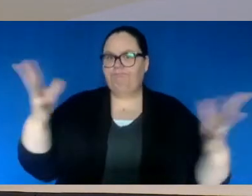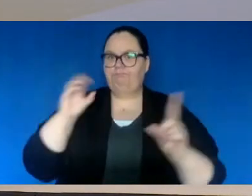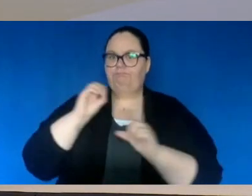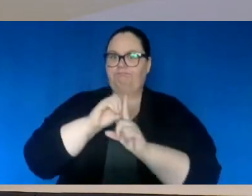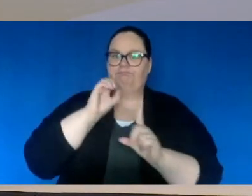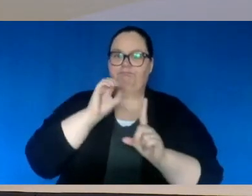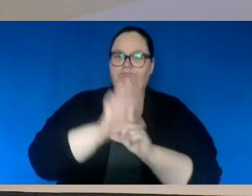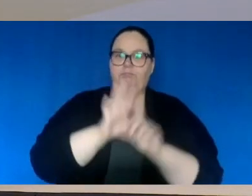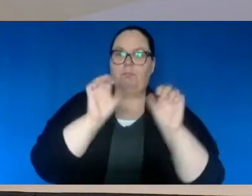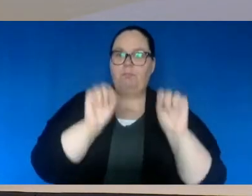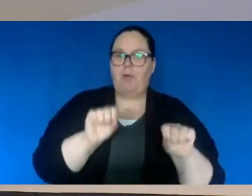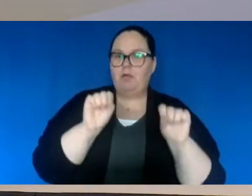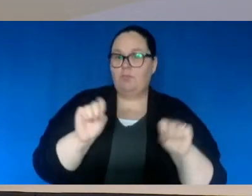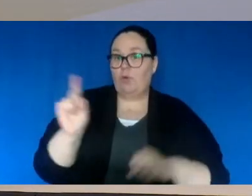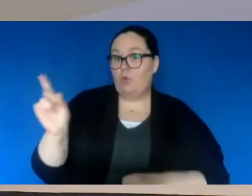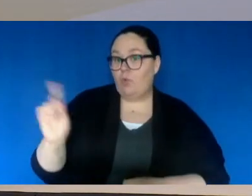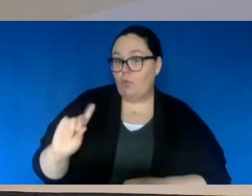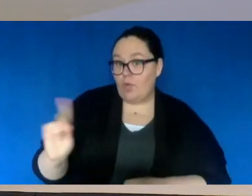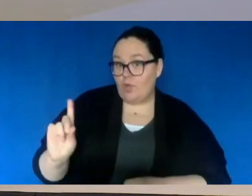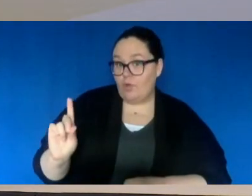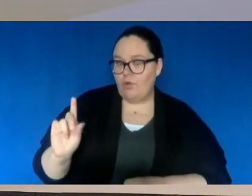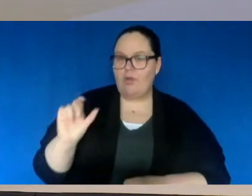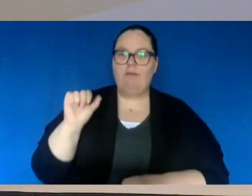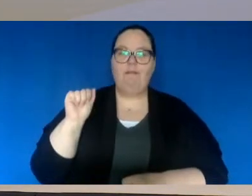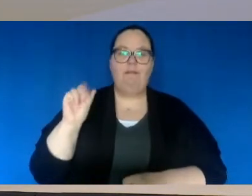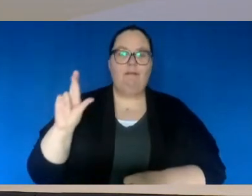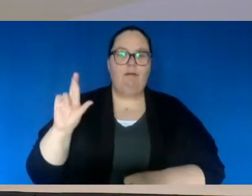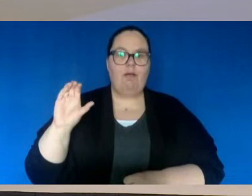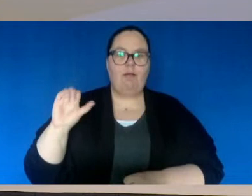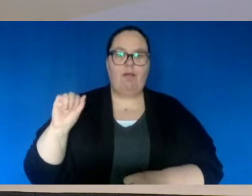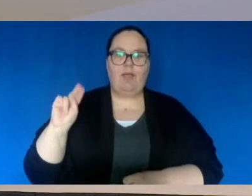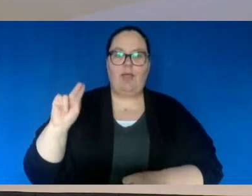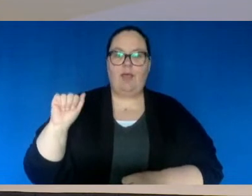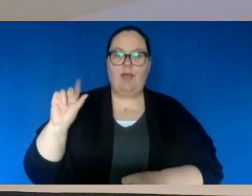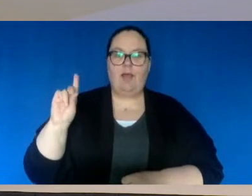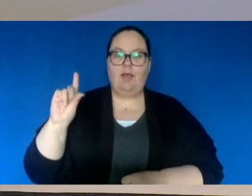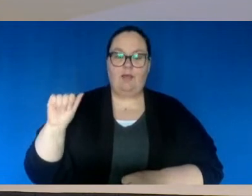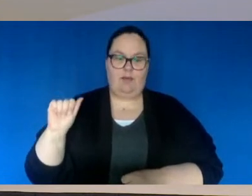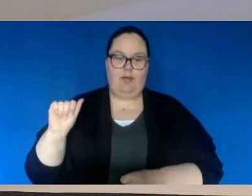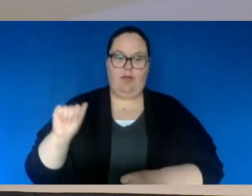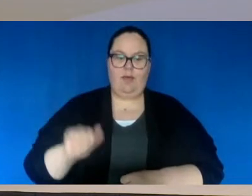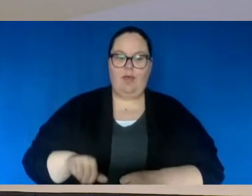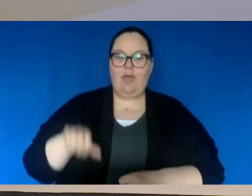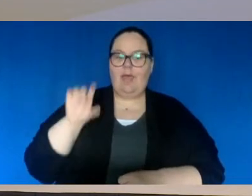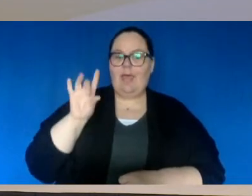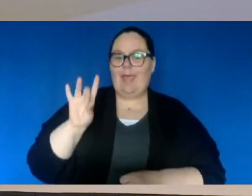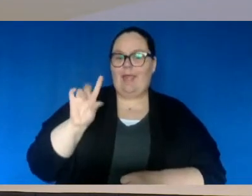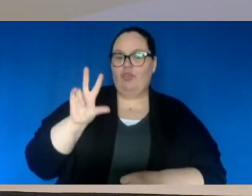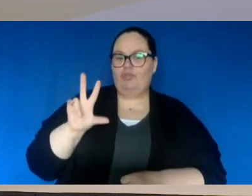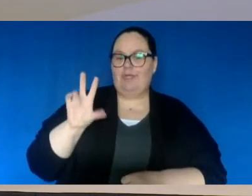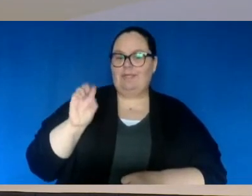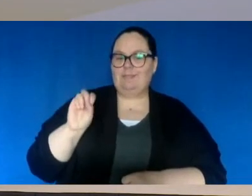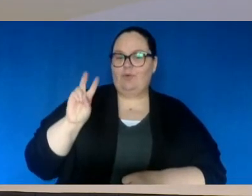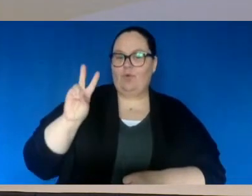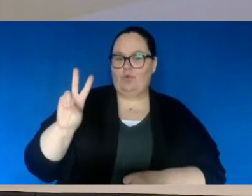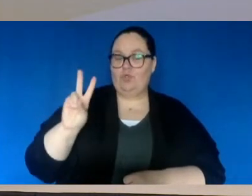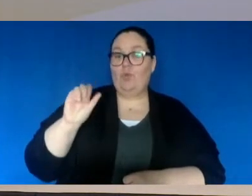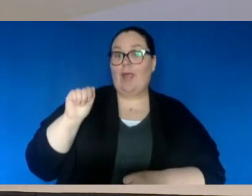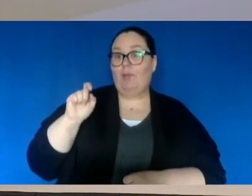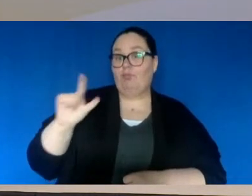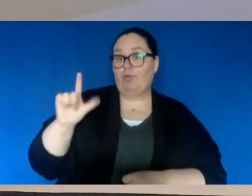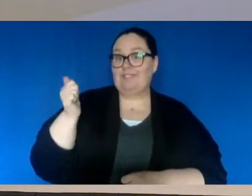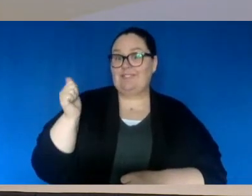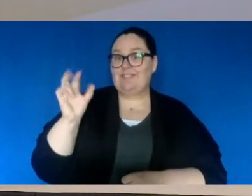Anyone on Air Canada Flight 8302 from Montreal to Charlottetown on April the 17th should monitor themselves closely